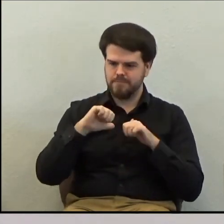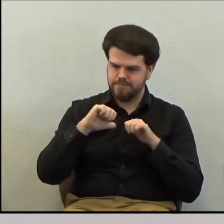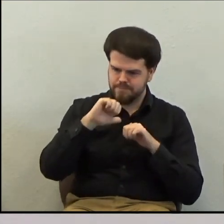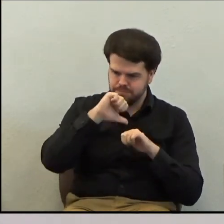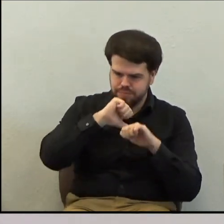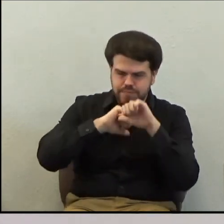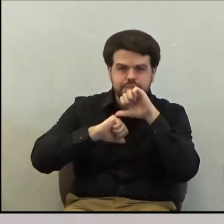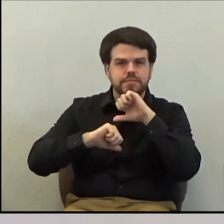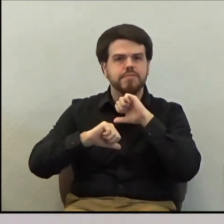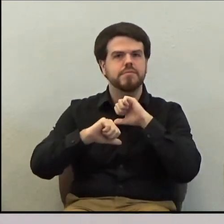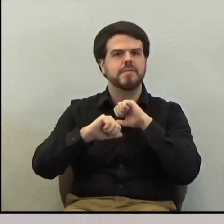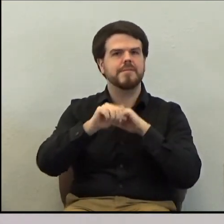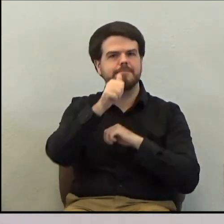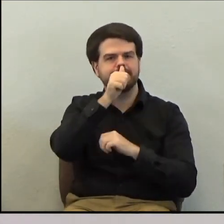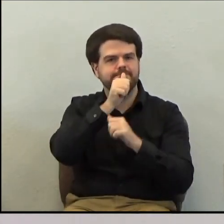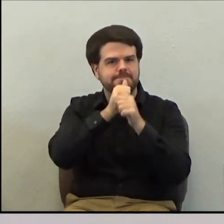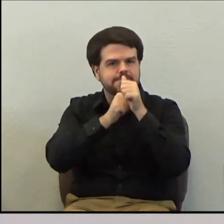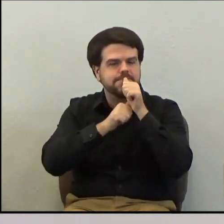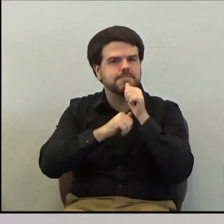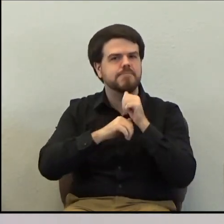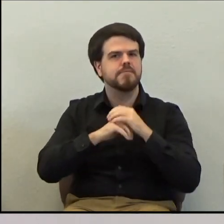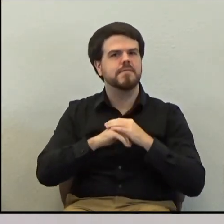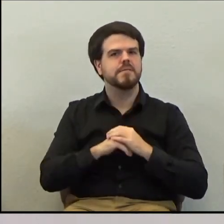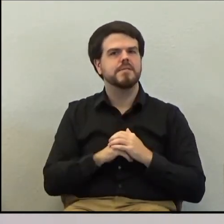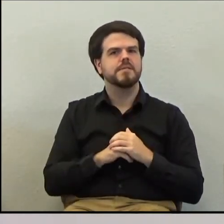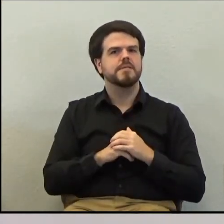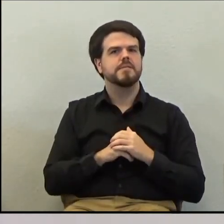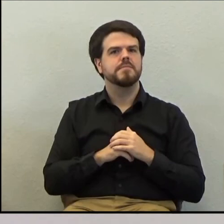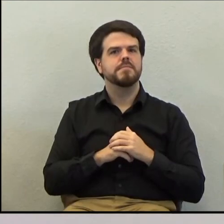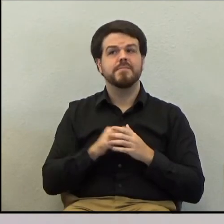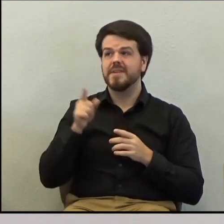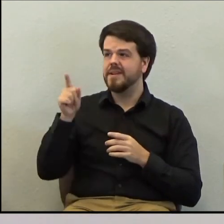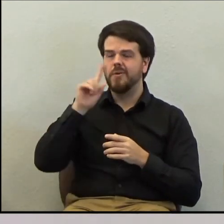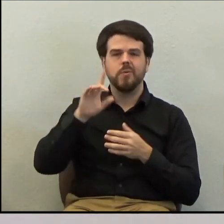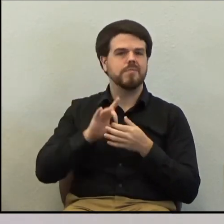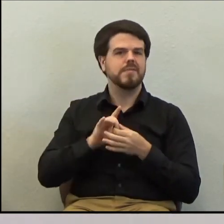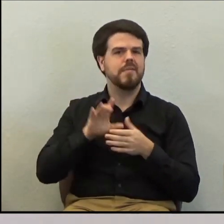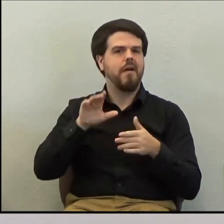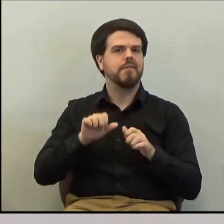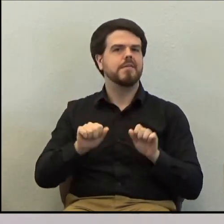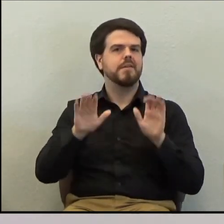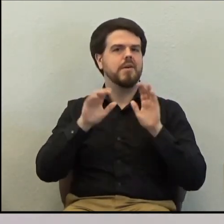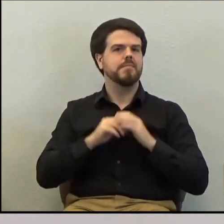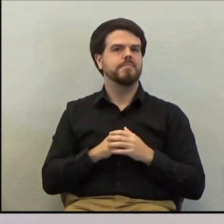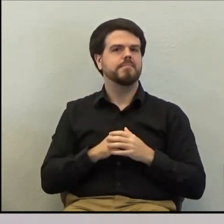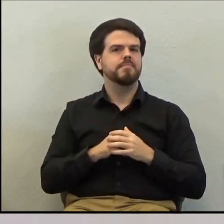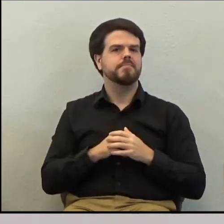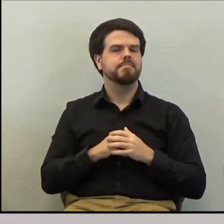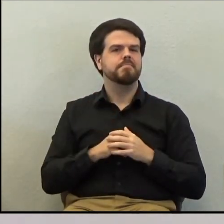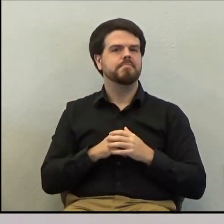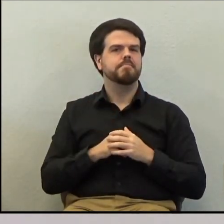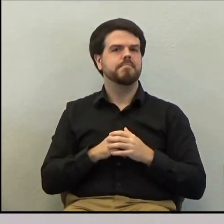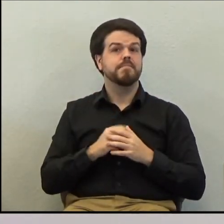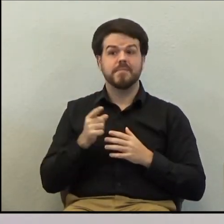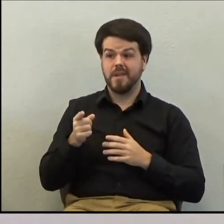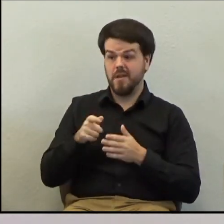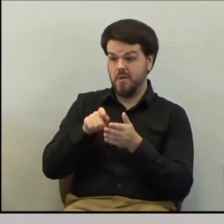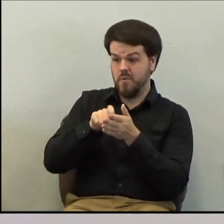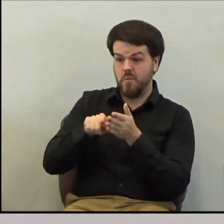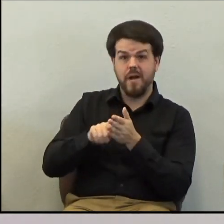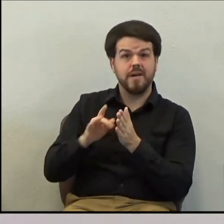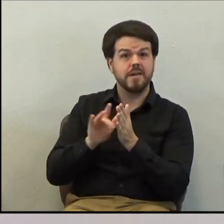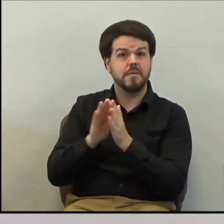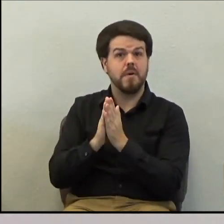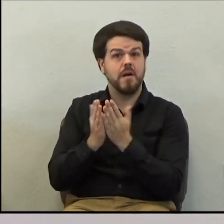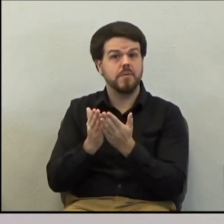We also have God telling us in his holy word from his apostles and the other writers that